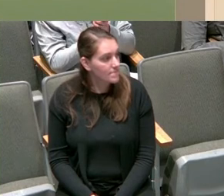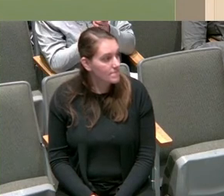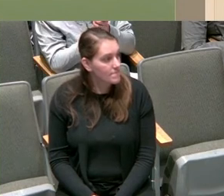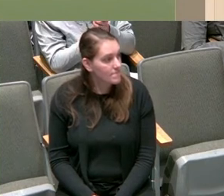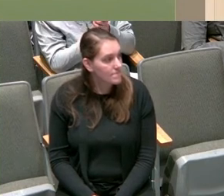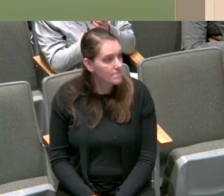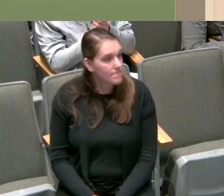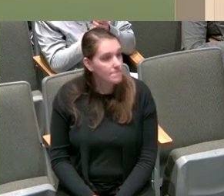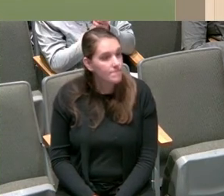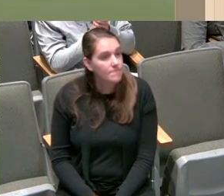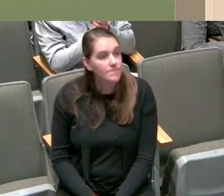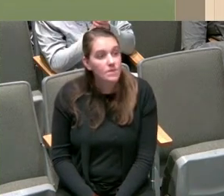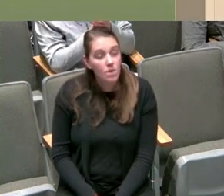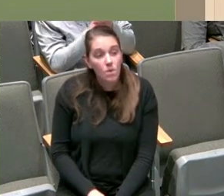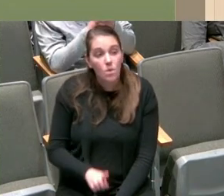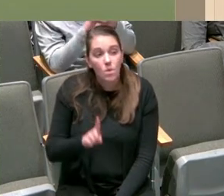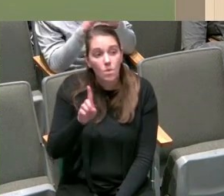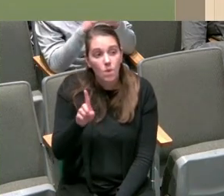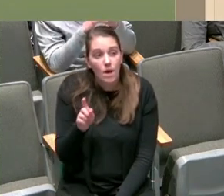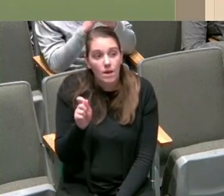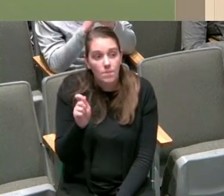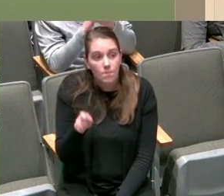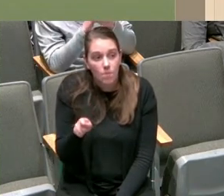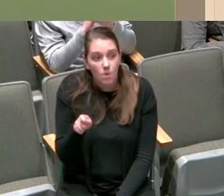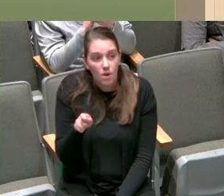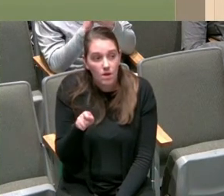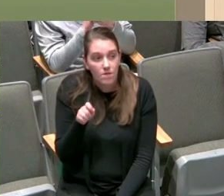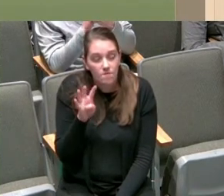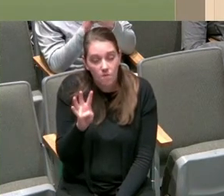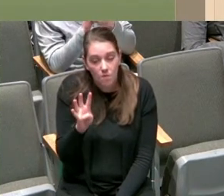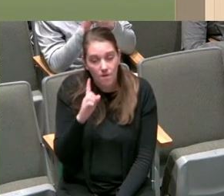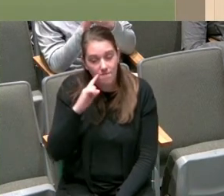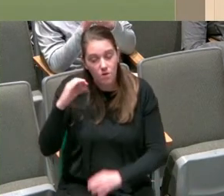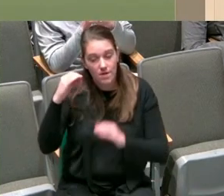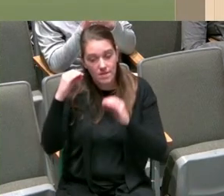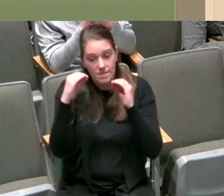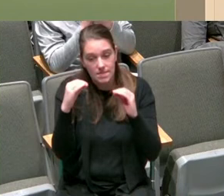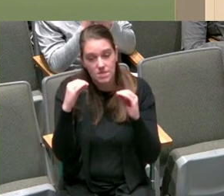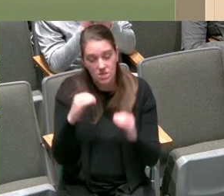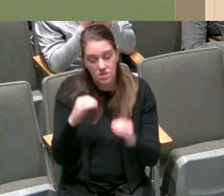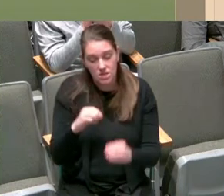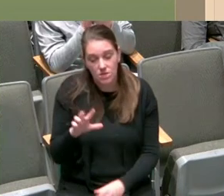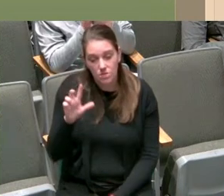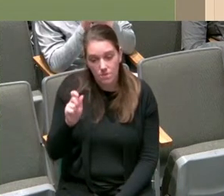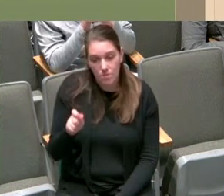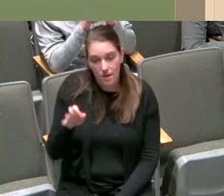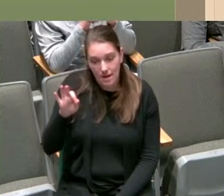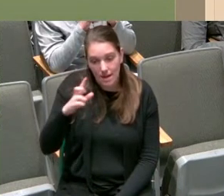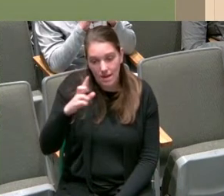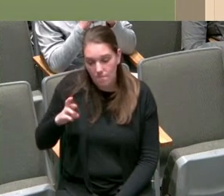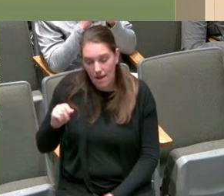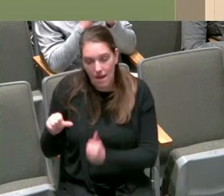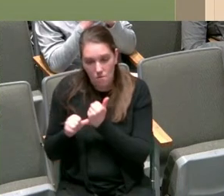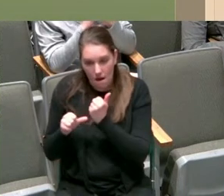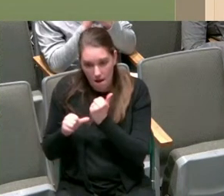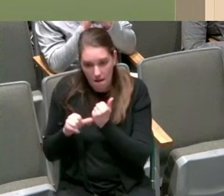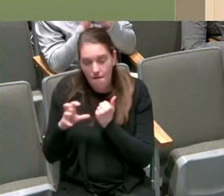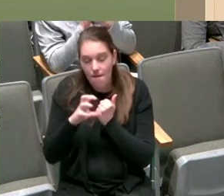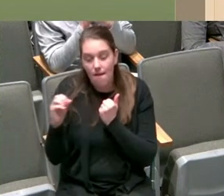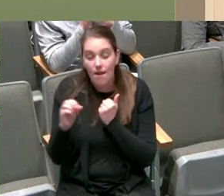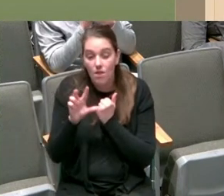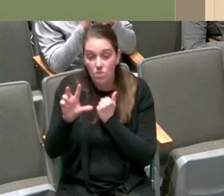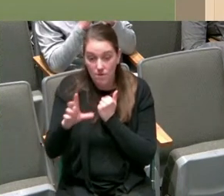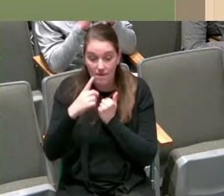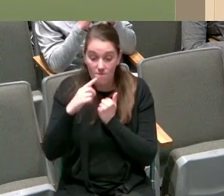so it's 1.4 uh for teaching 3.9 for paraprofessionals three